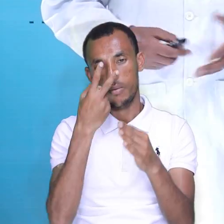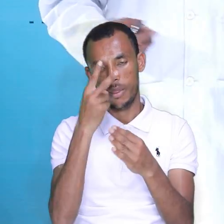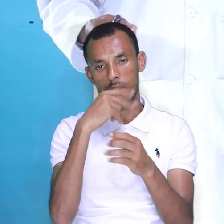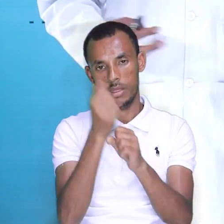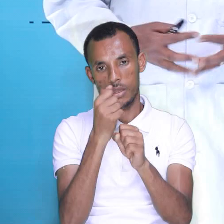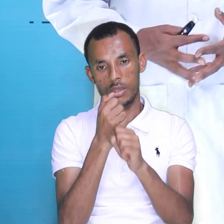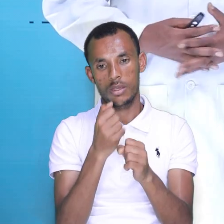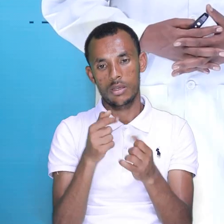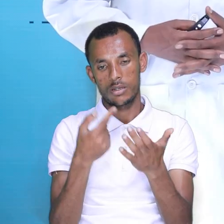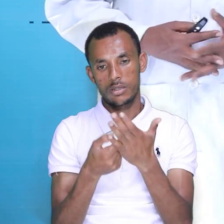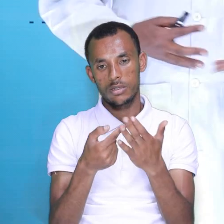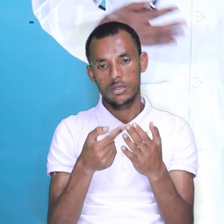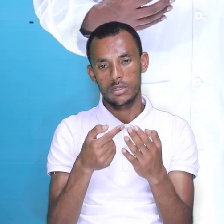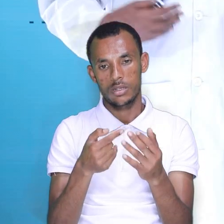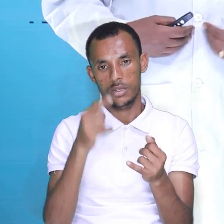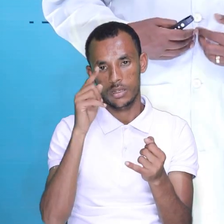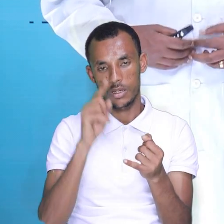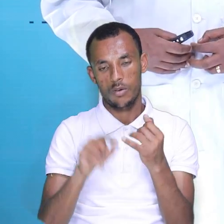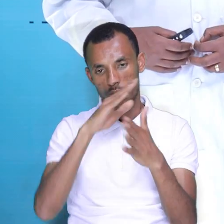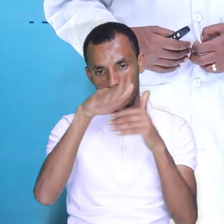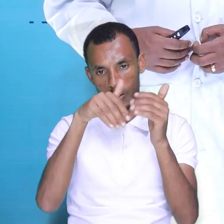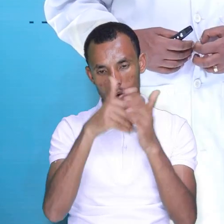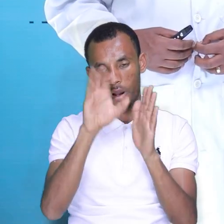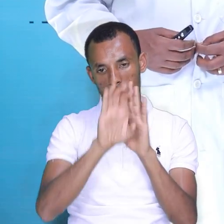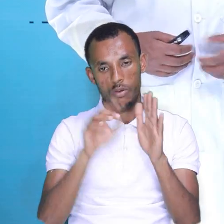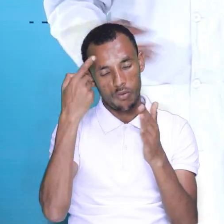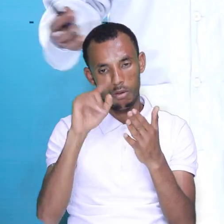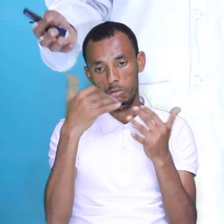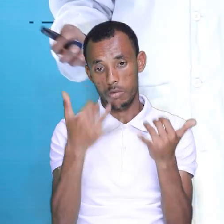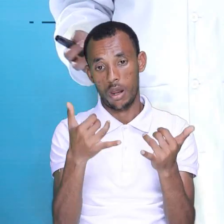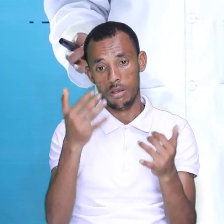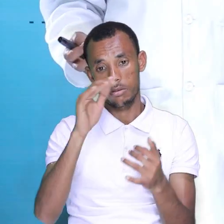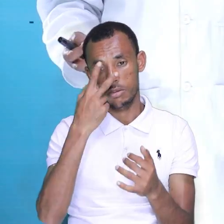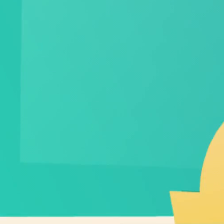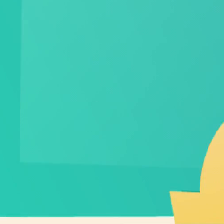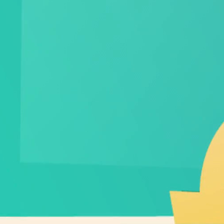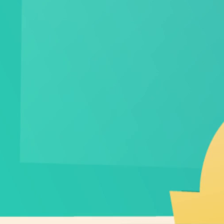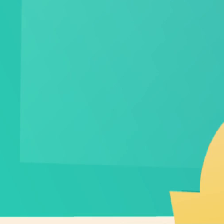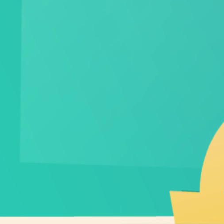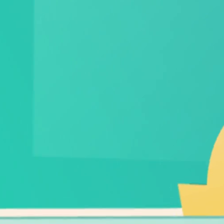That is the end of the whole class for today. See you next time.